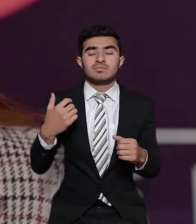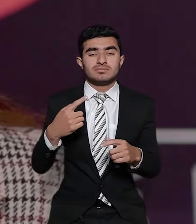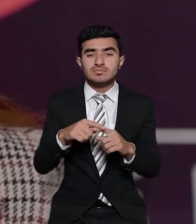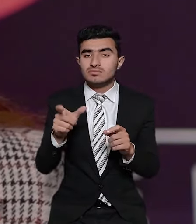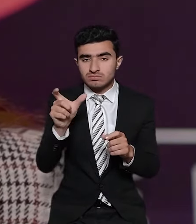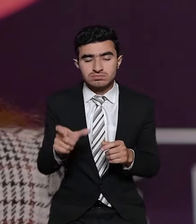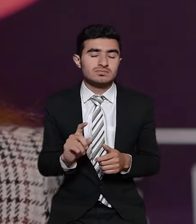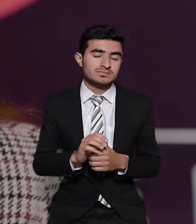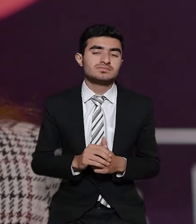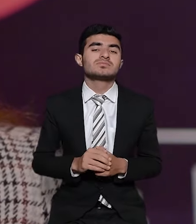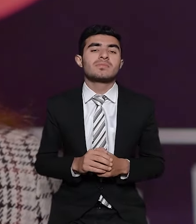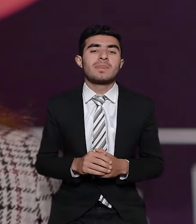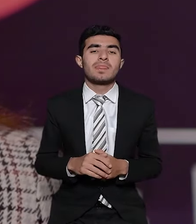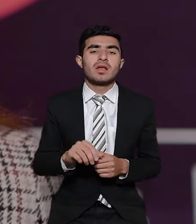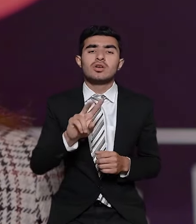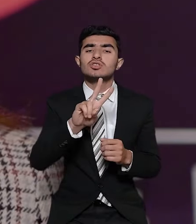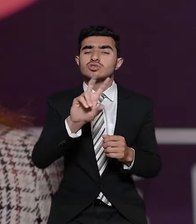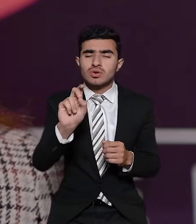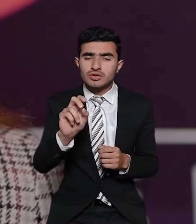20-25 years ago